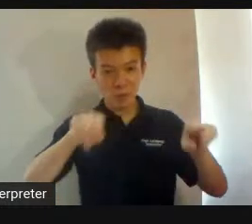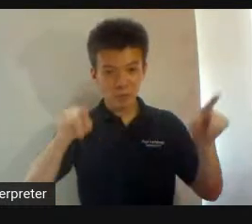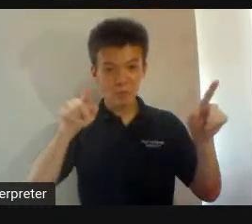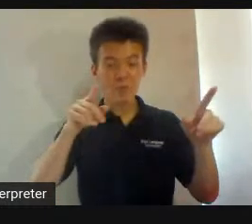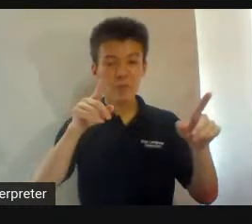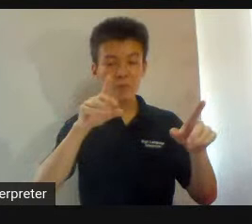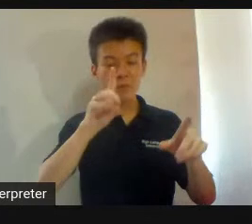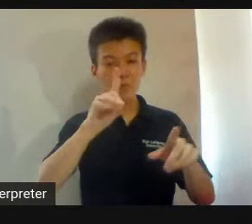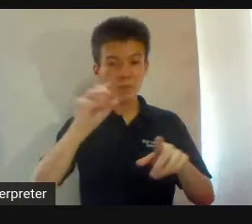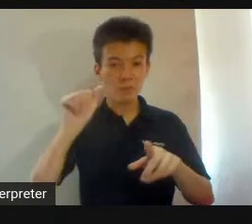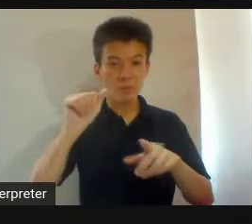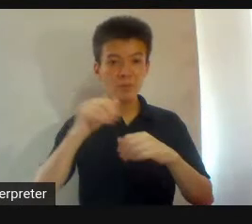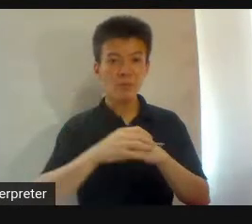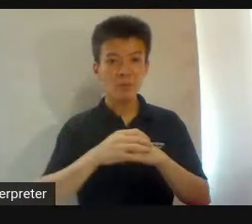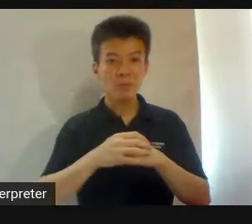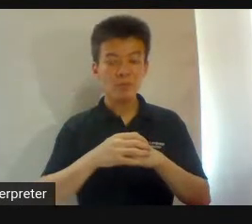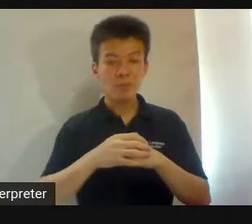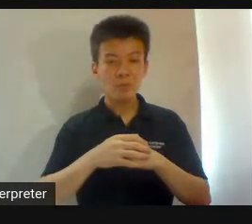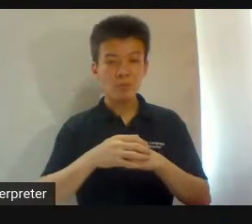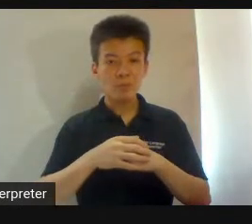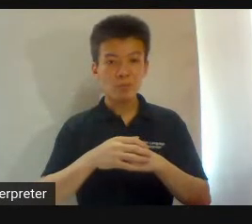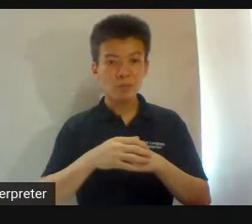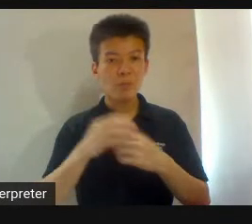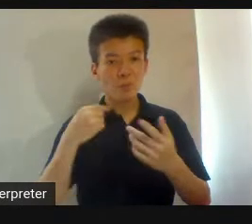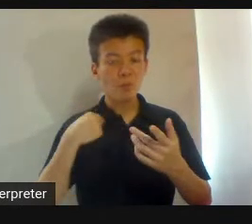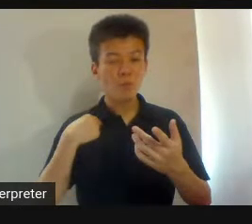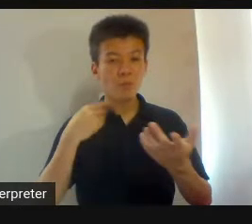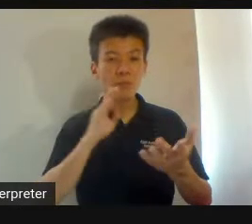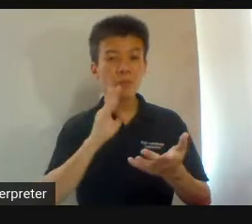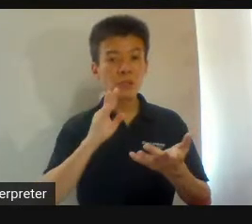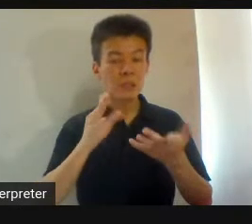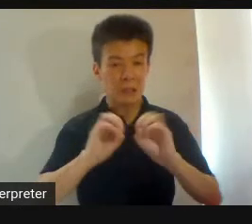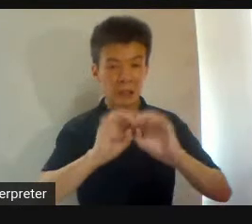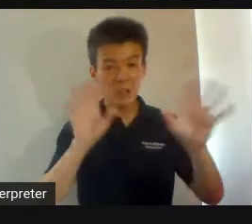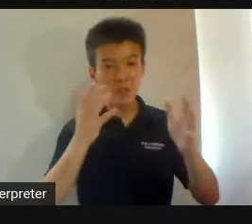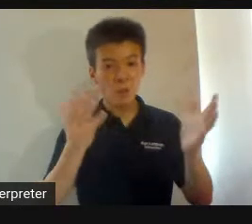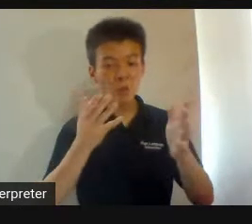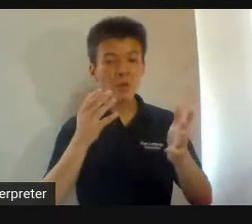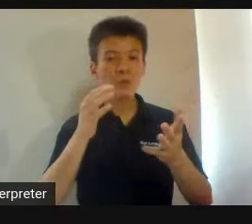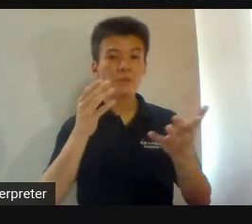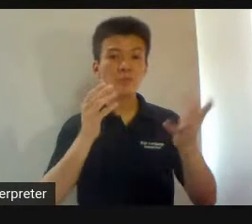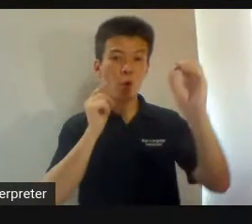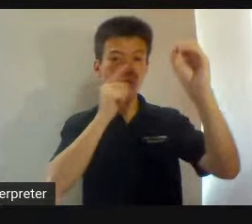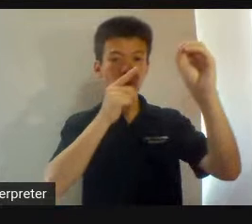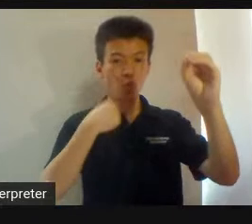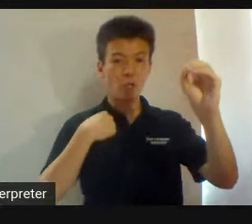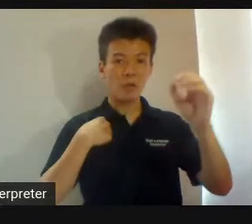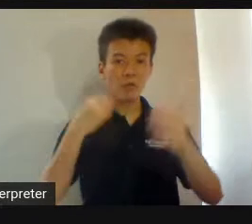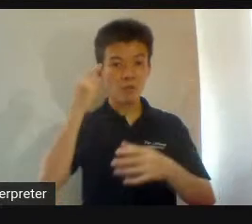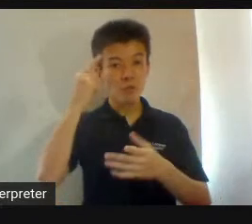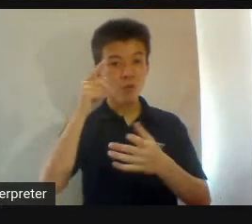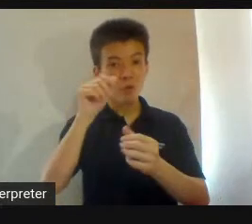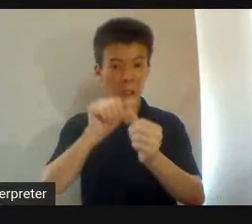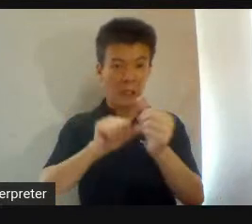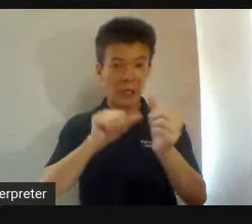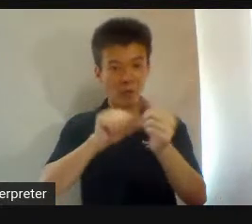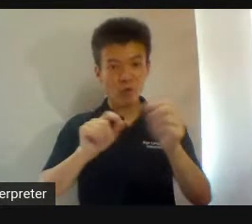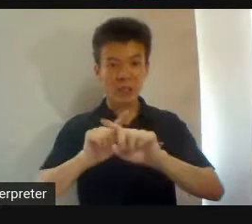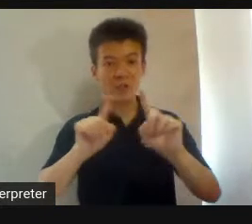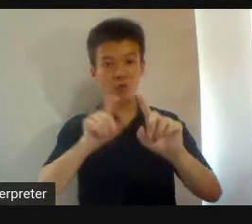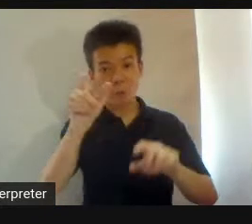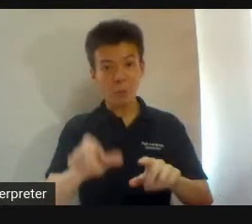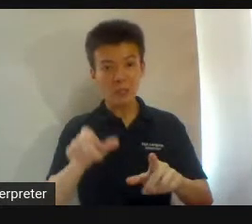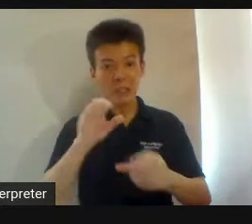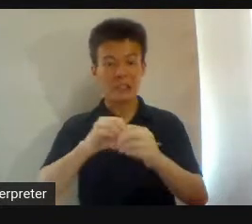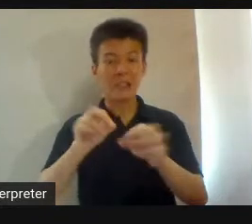needs, I think it came to the point where we had to be very clear, what's the objective we have for every different person in the